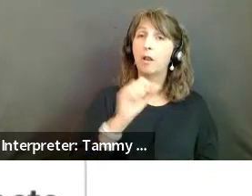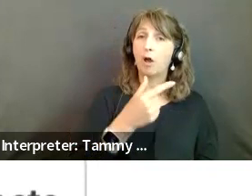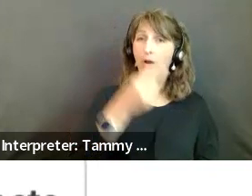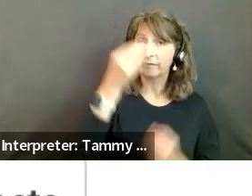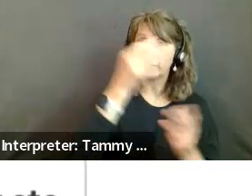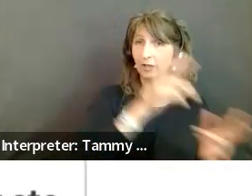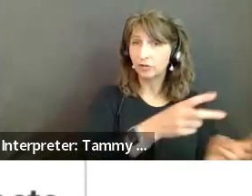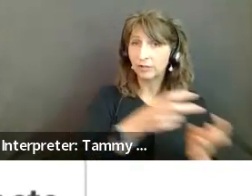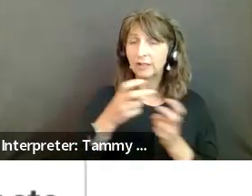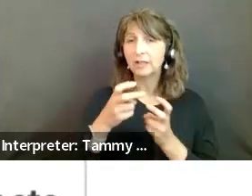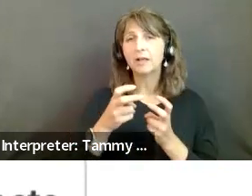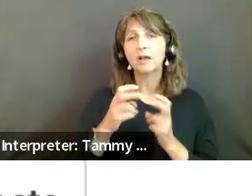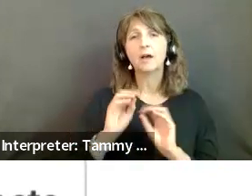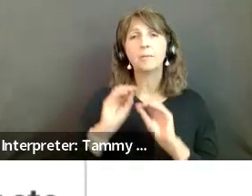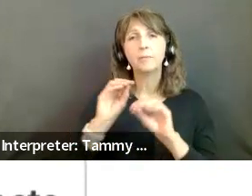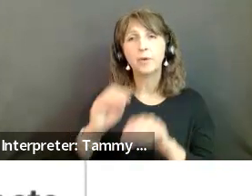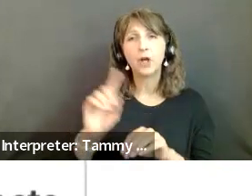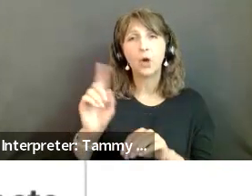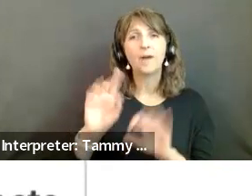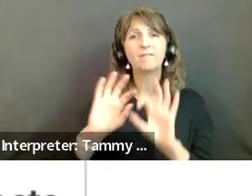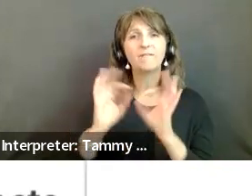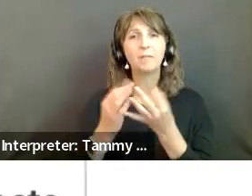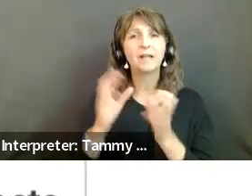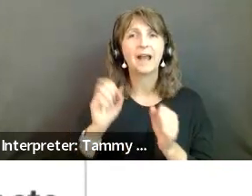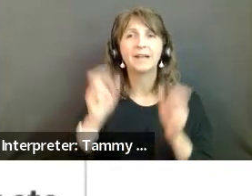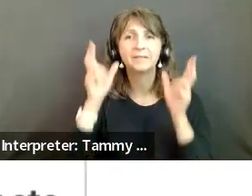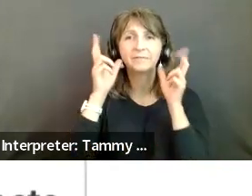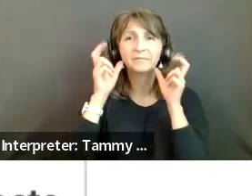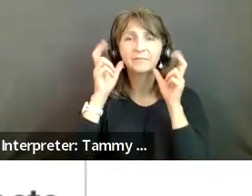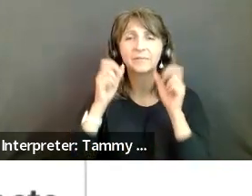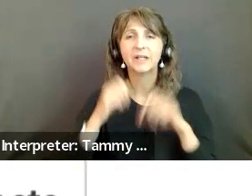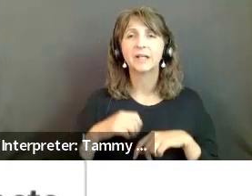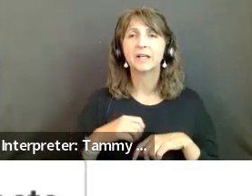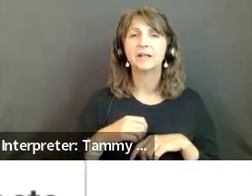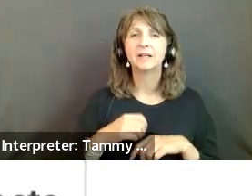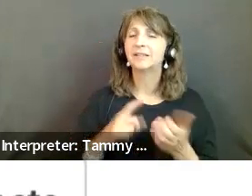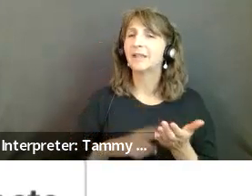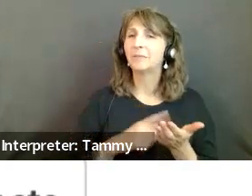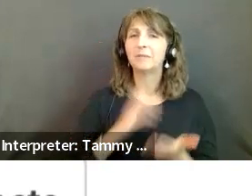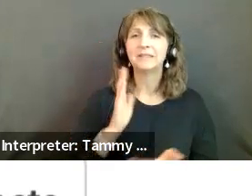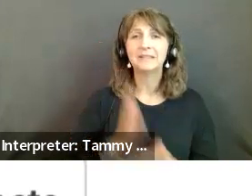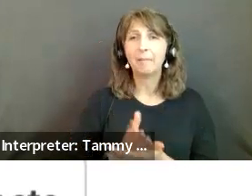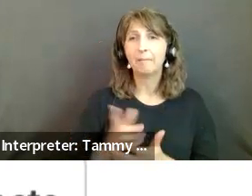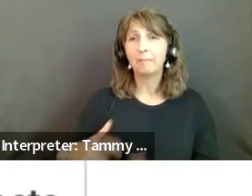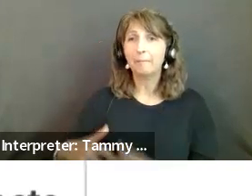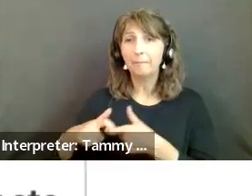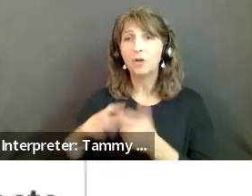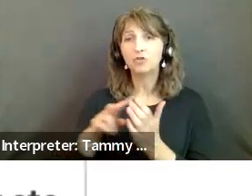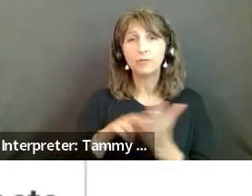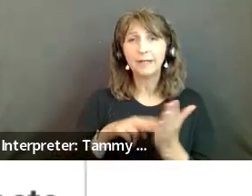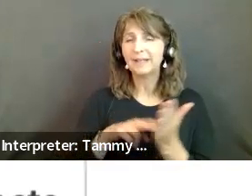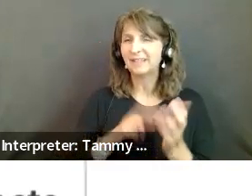our families could consume it without feeling like they had to stop and read something. All